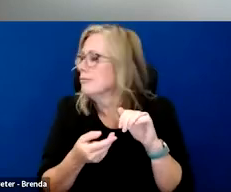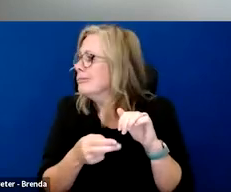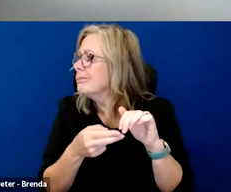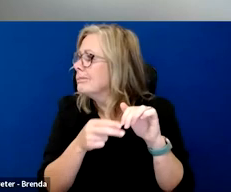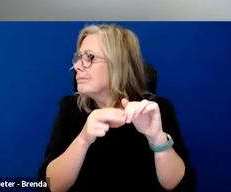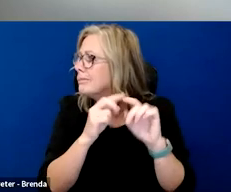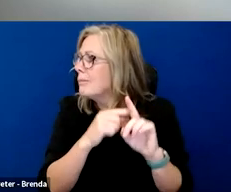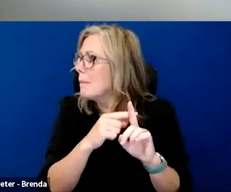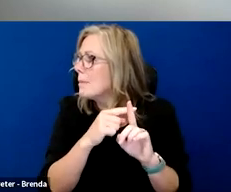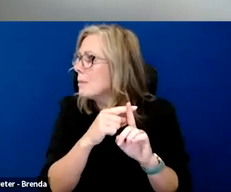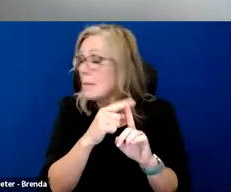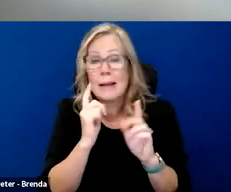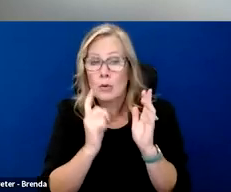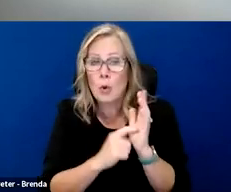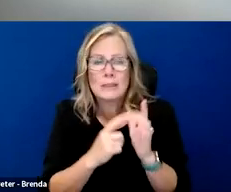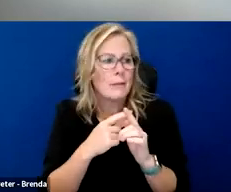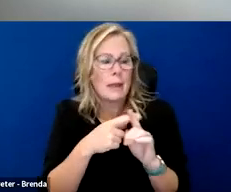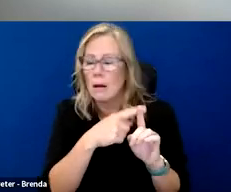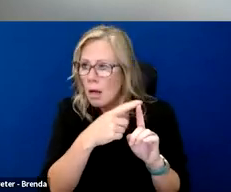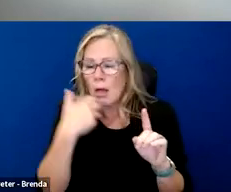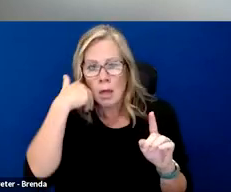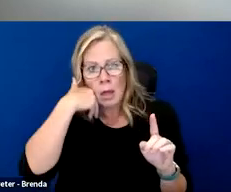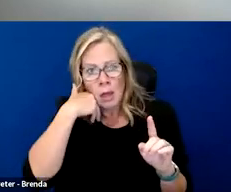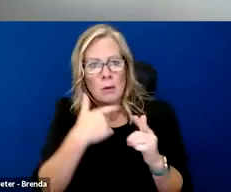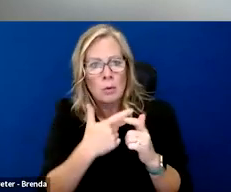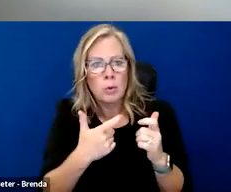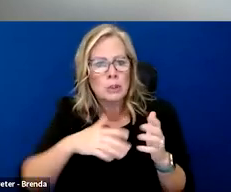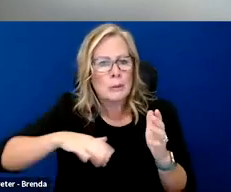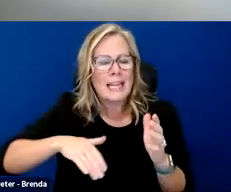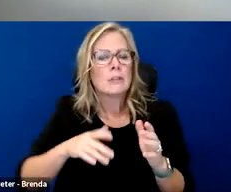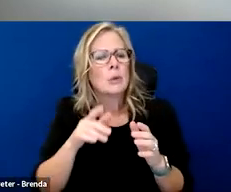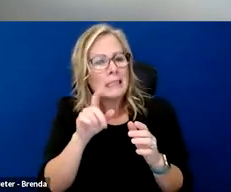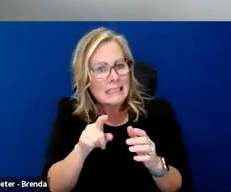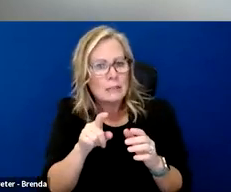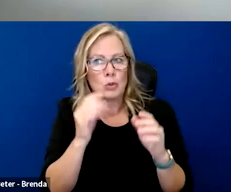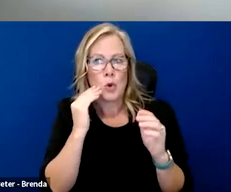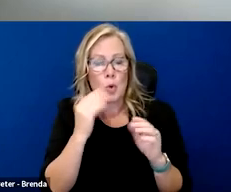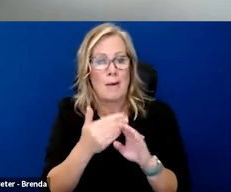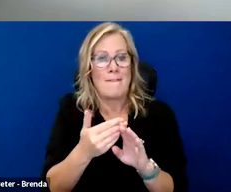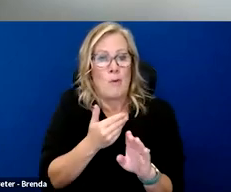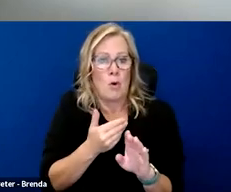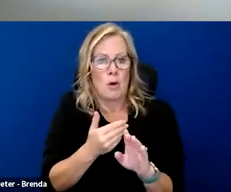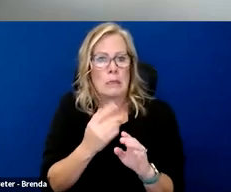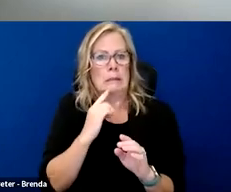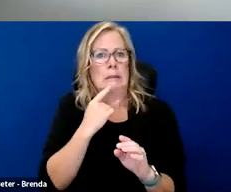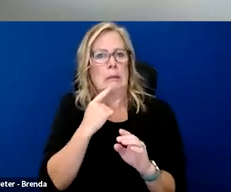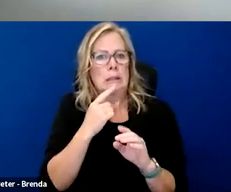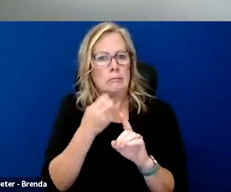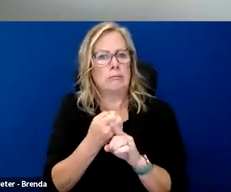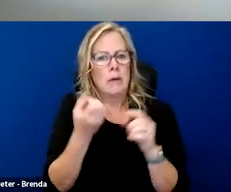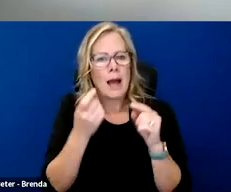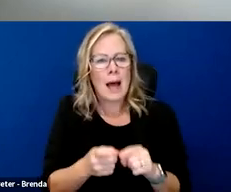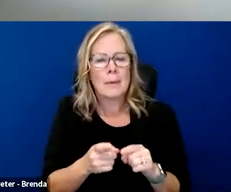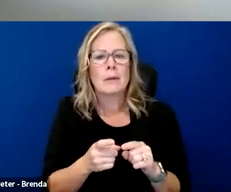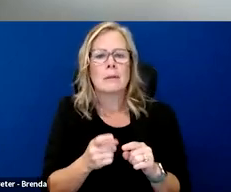to keep an eye on an objective measure of whether what we're doing in the house is working to cool the space off. And if it's not, have a plan B to get to